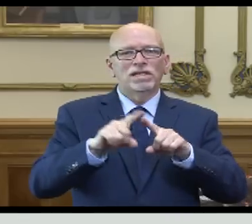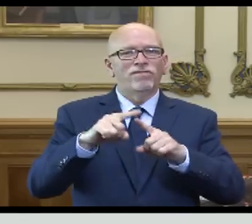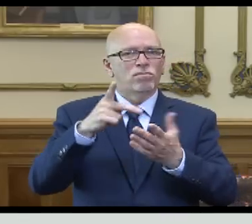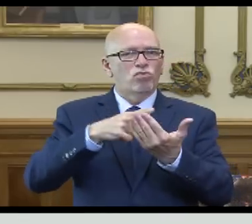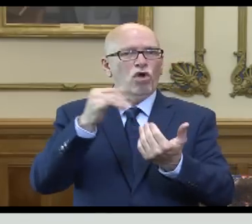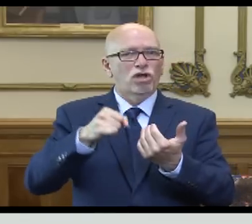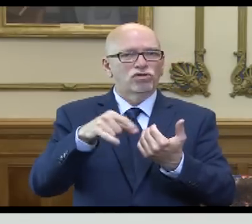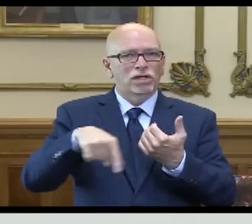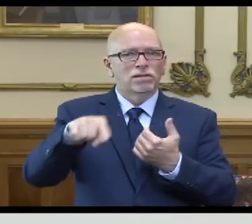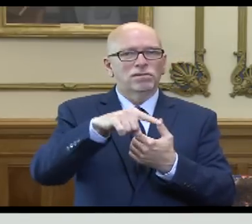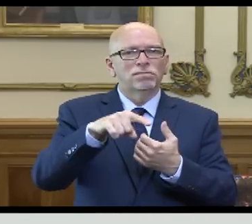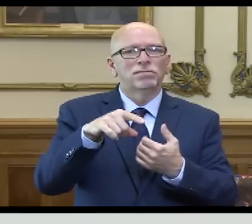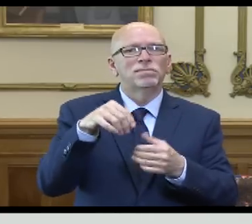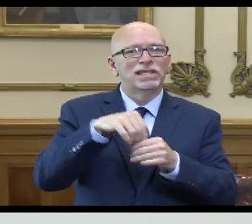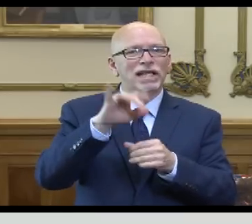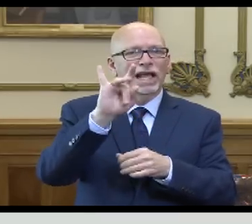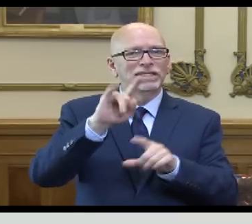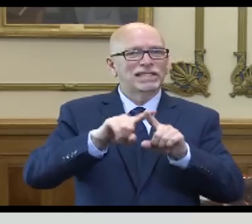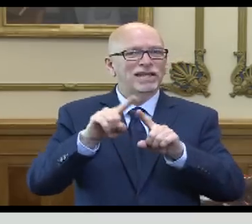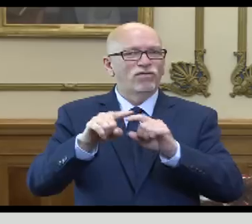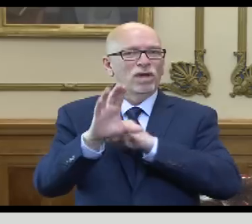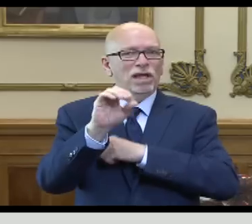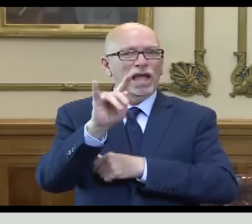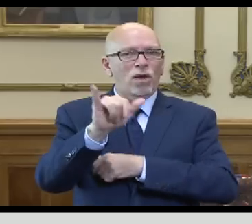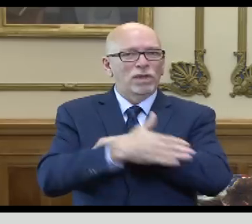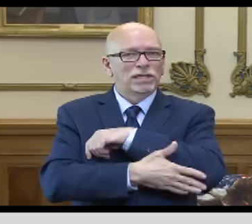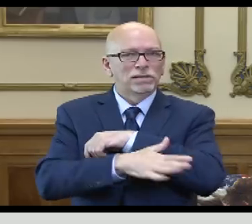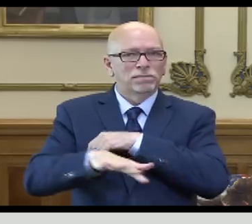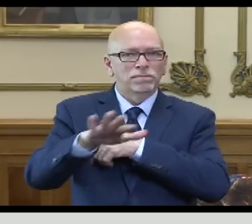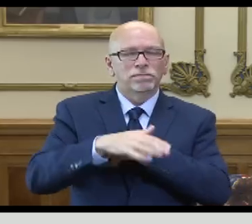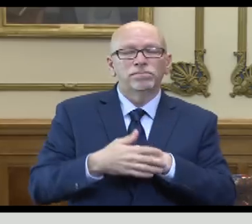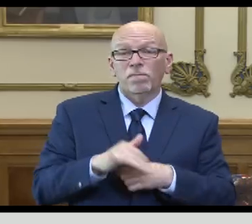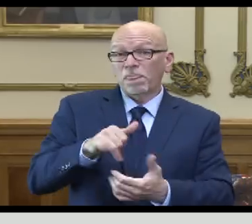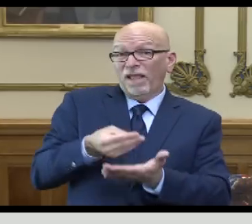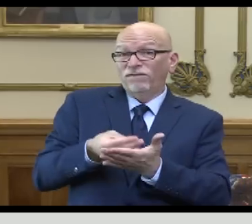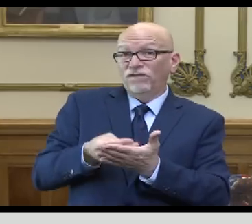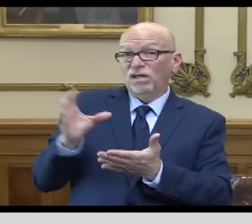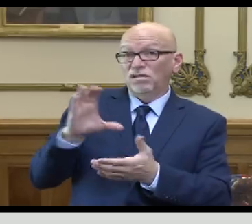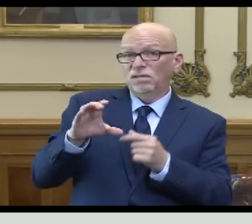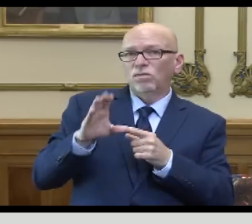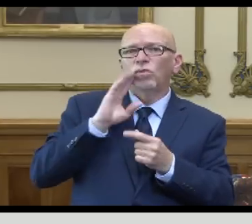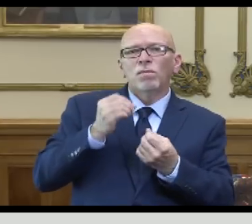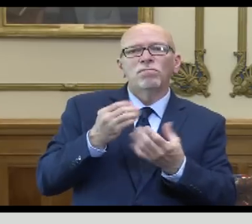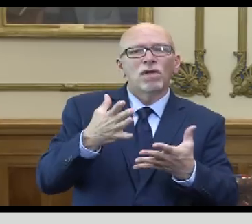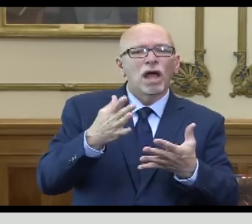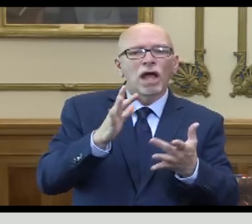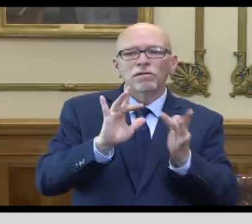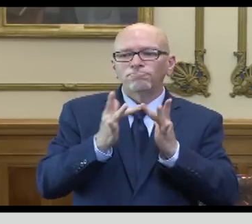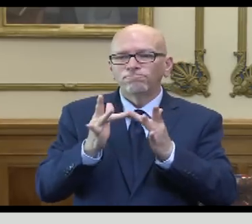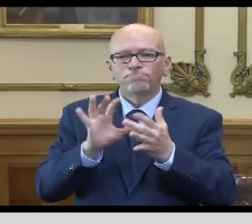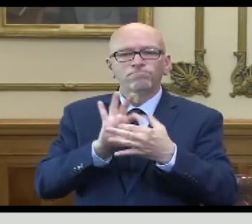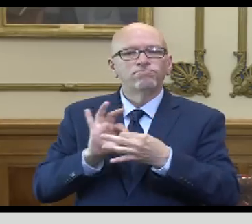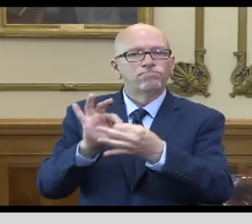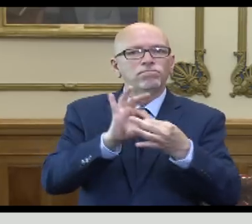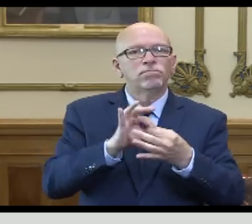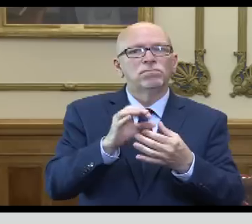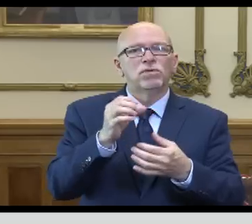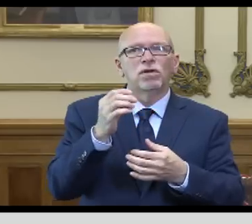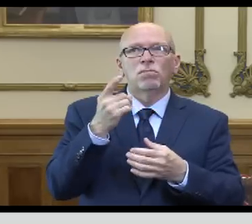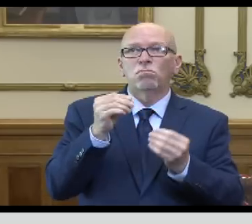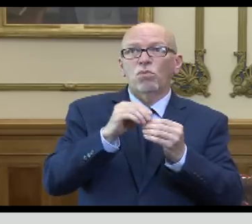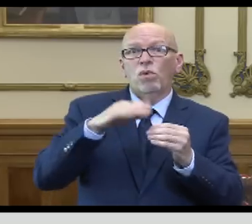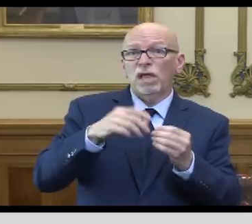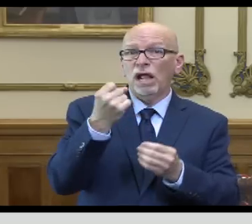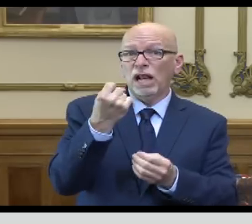that spanned 18 counties. This funding will provide infrastructure to connect over